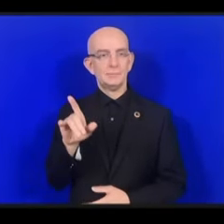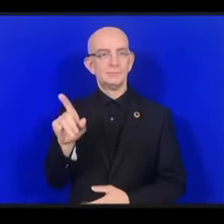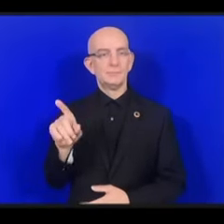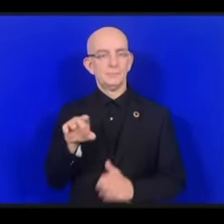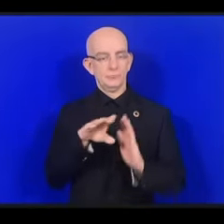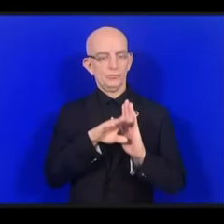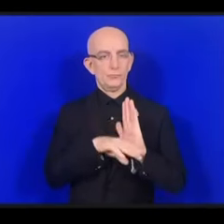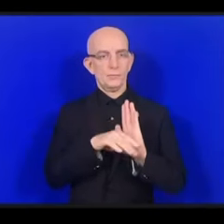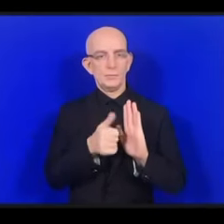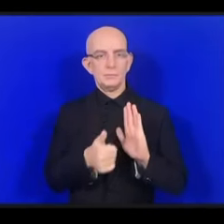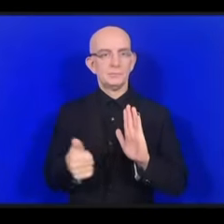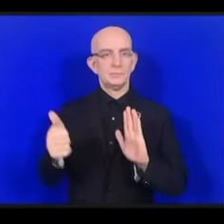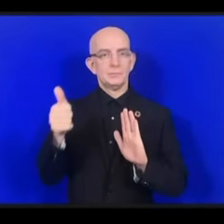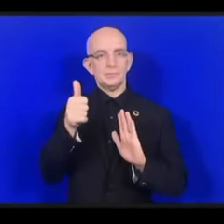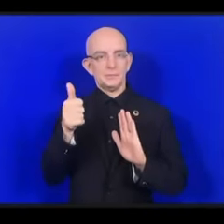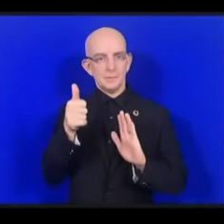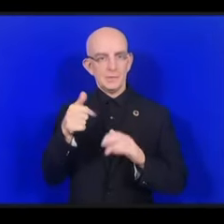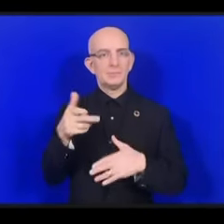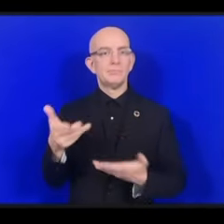youth, women,